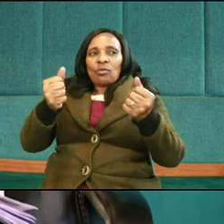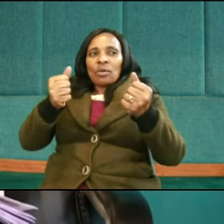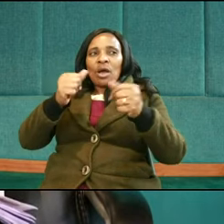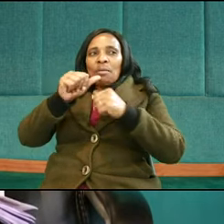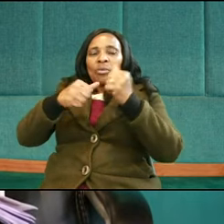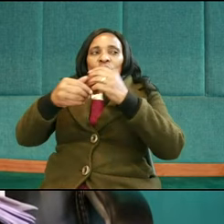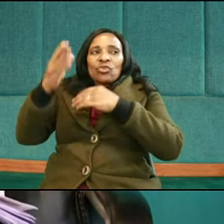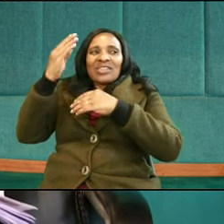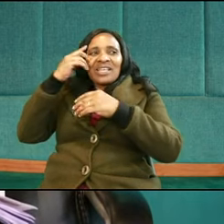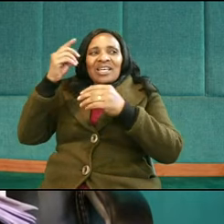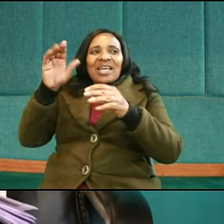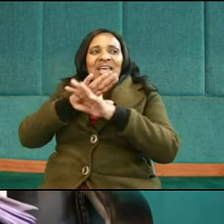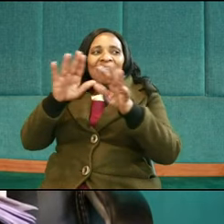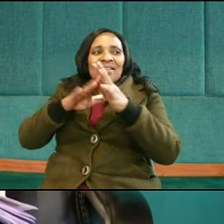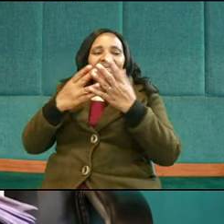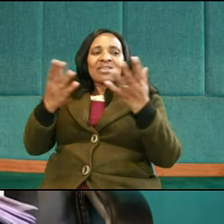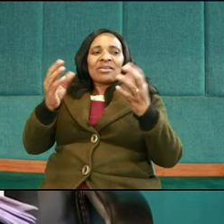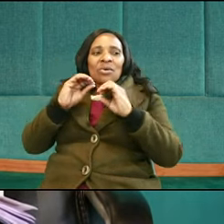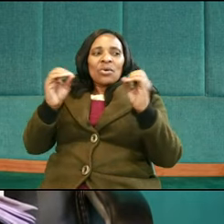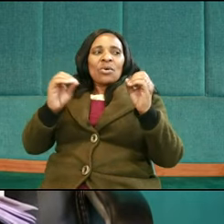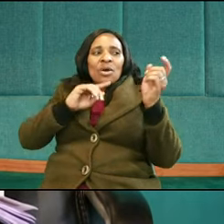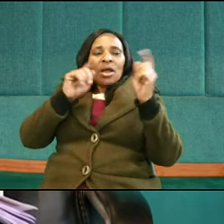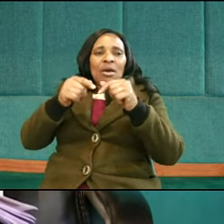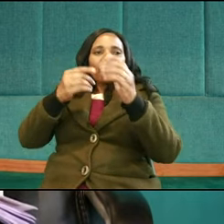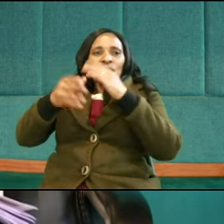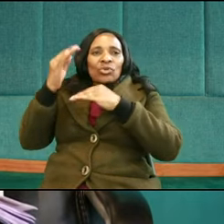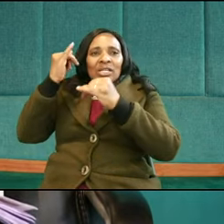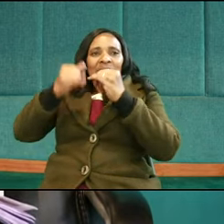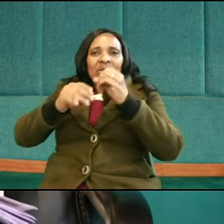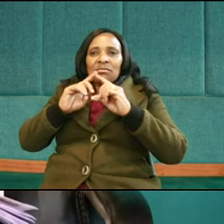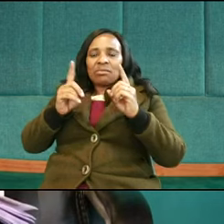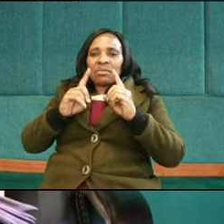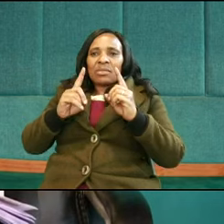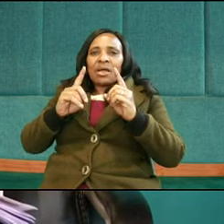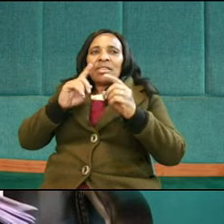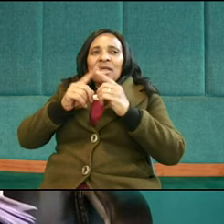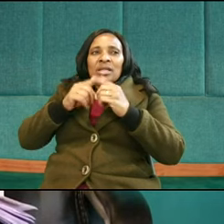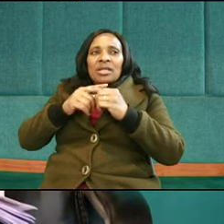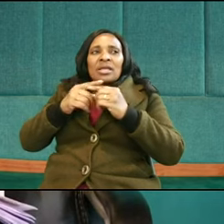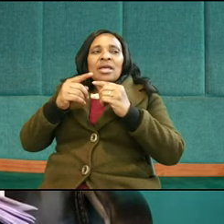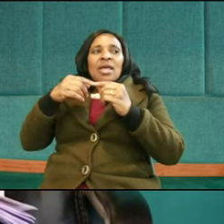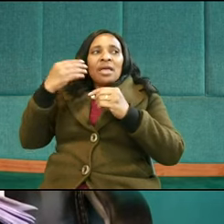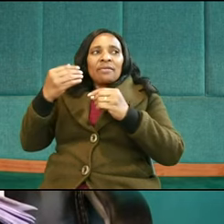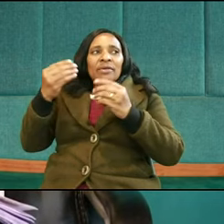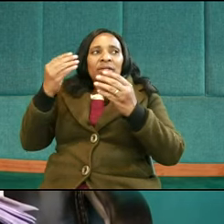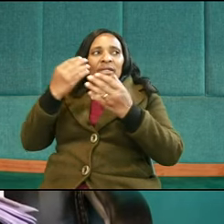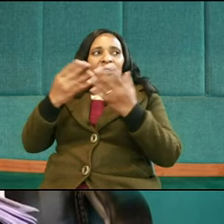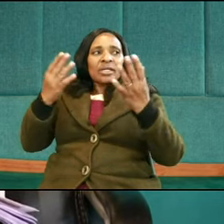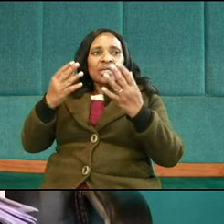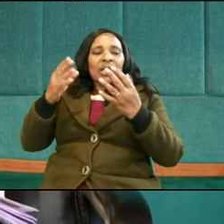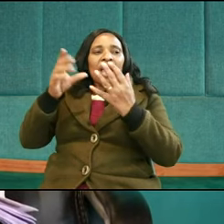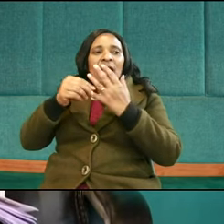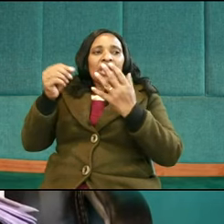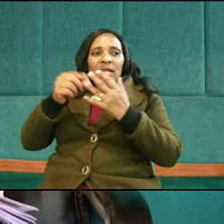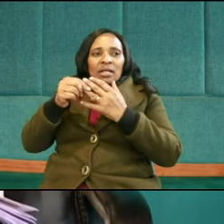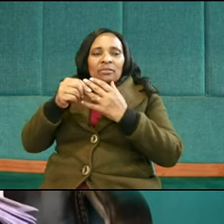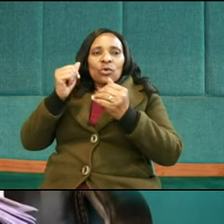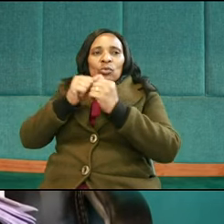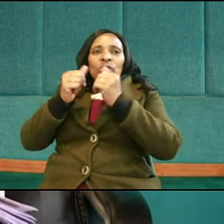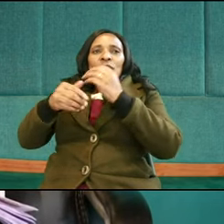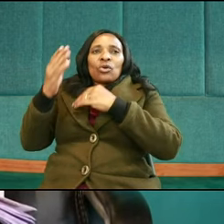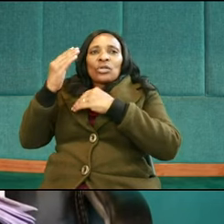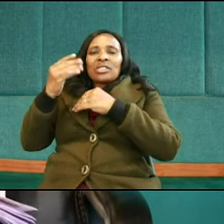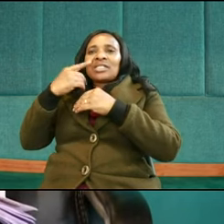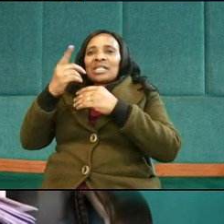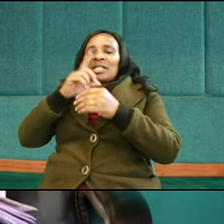think about everything else and then come to God in the end. And the other thing is he identifies with God. He says,